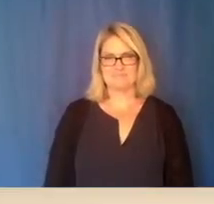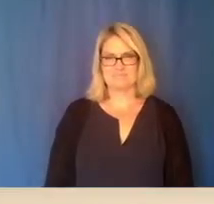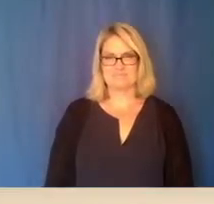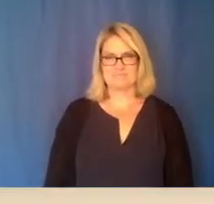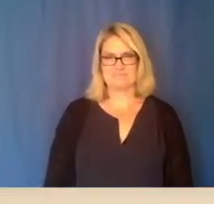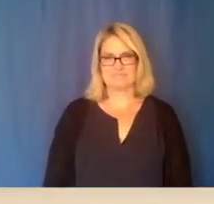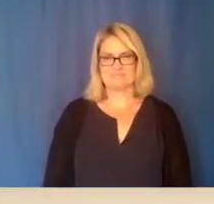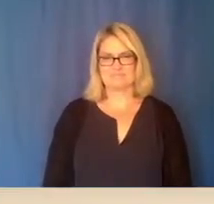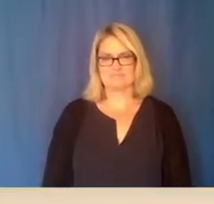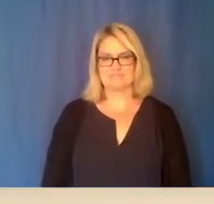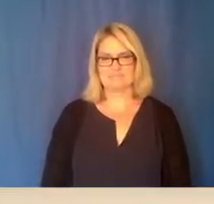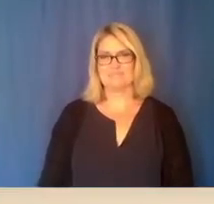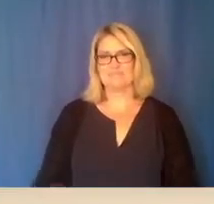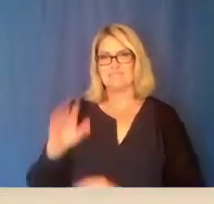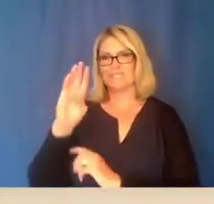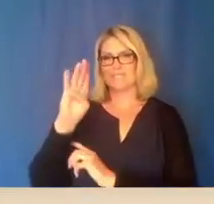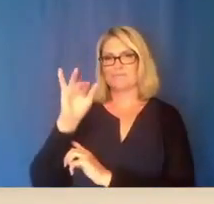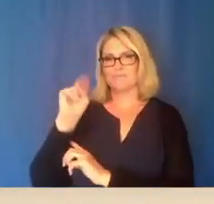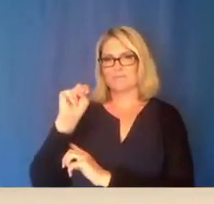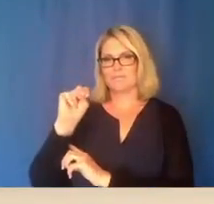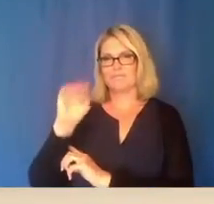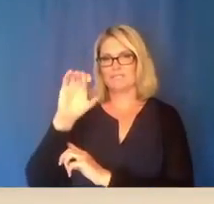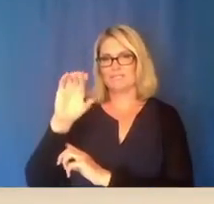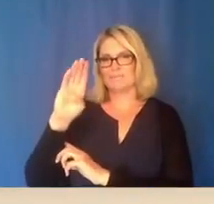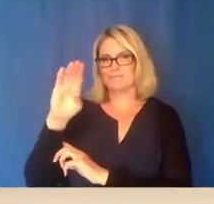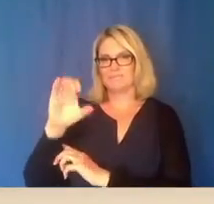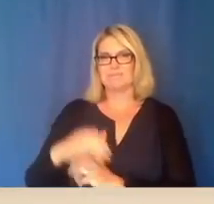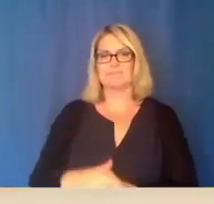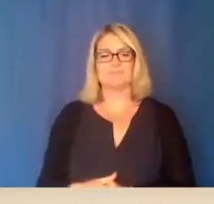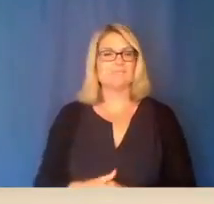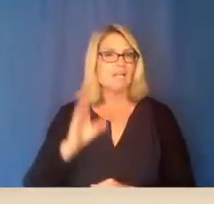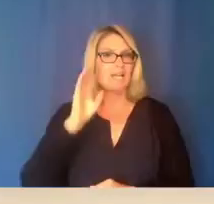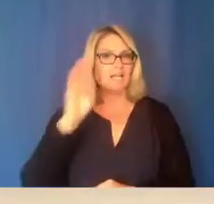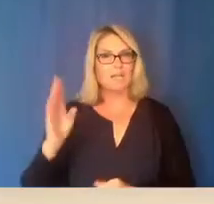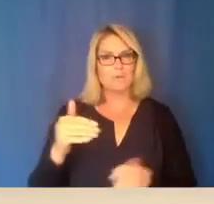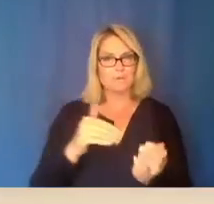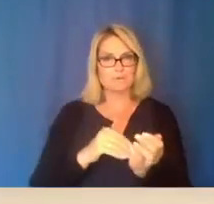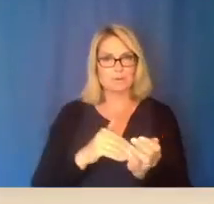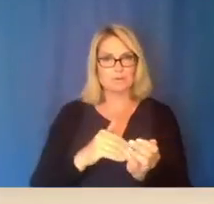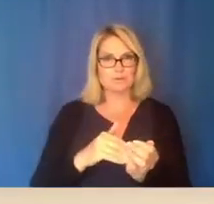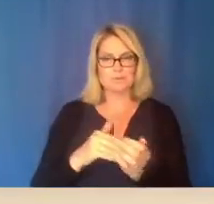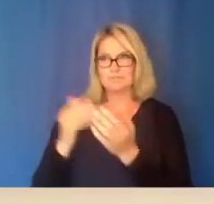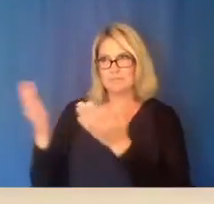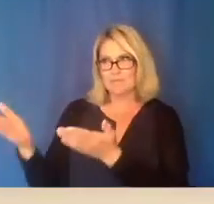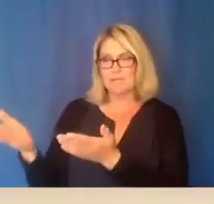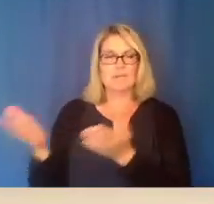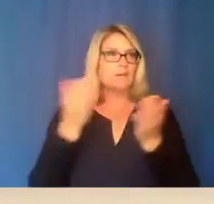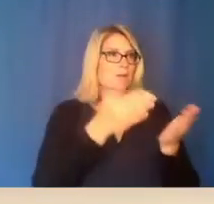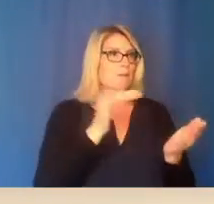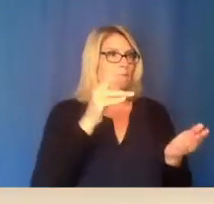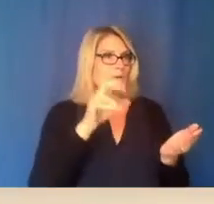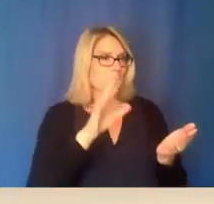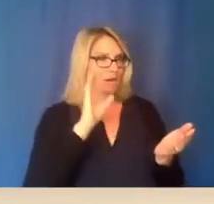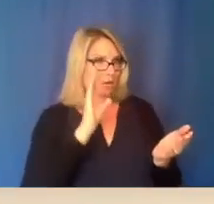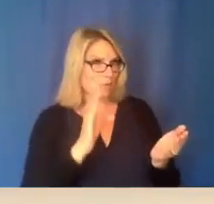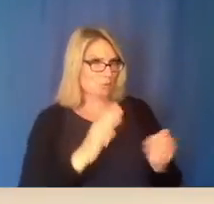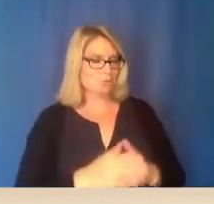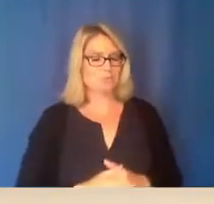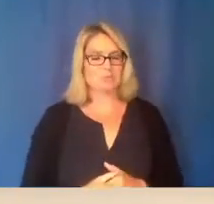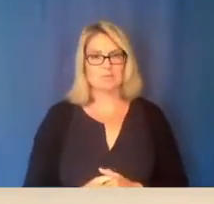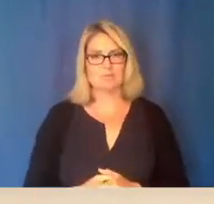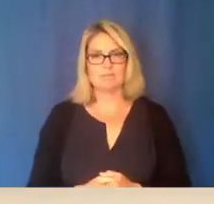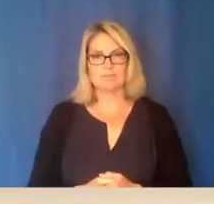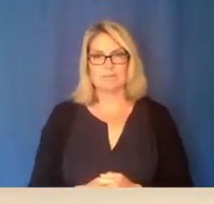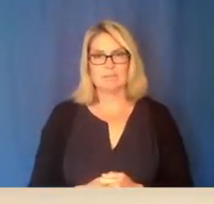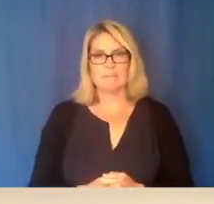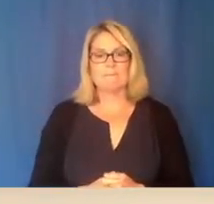Brian Higgins, CBC. Yes, hi, Dr. Morrison and Premier King. I'm sure everybody will have a